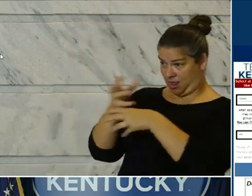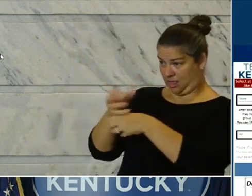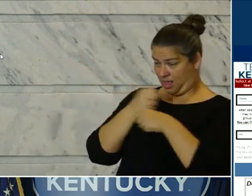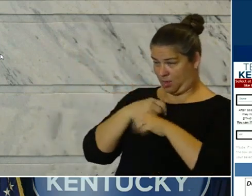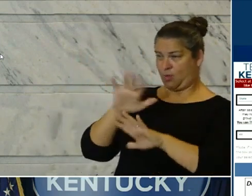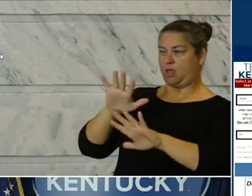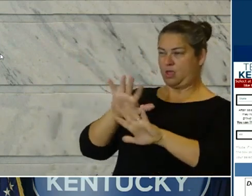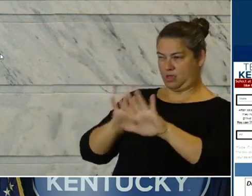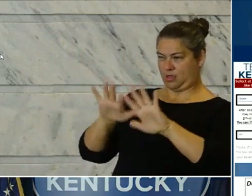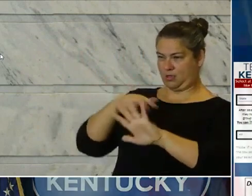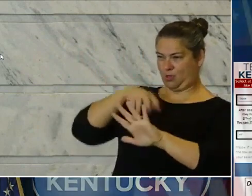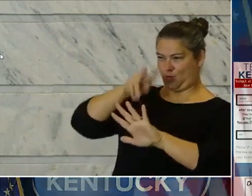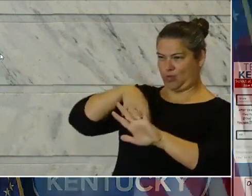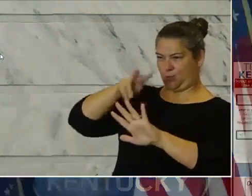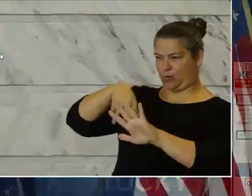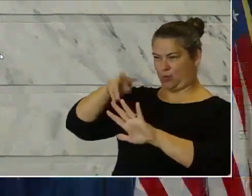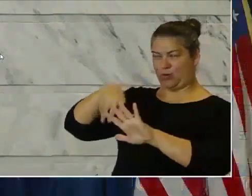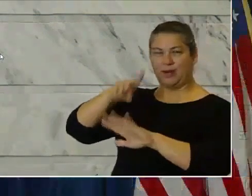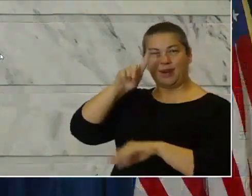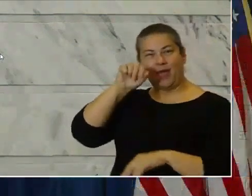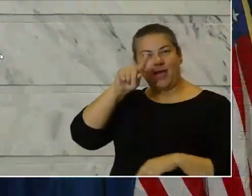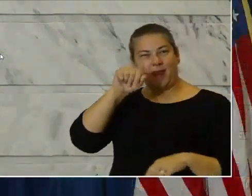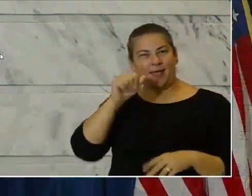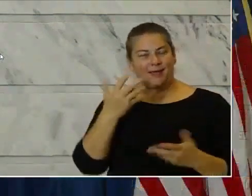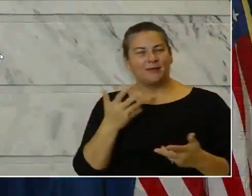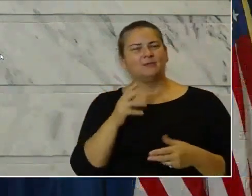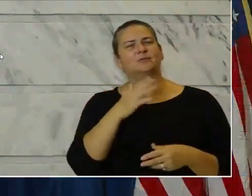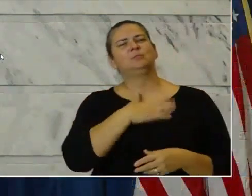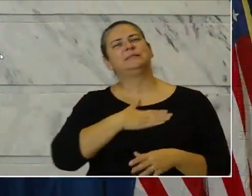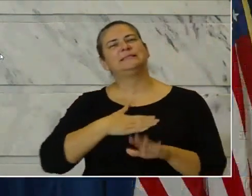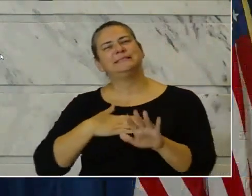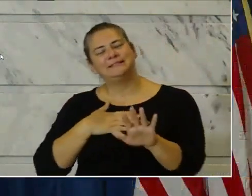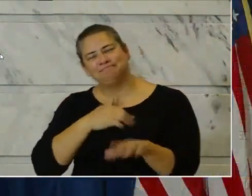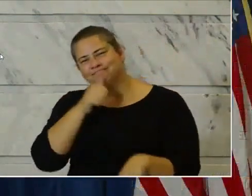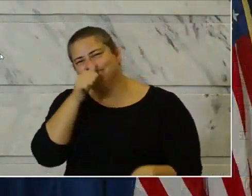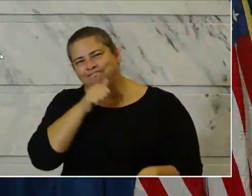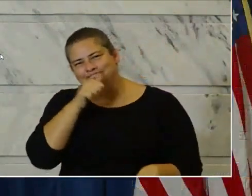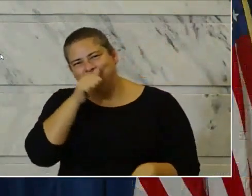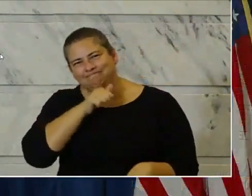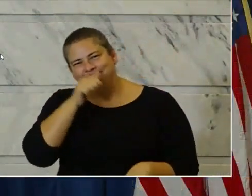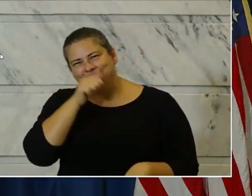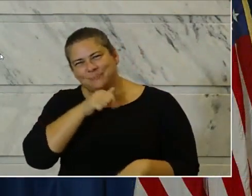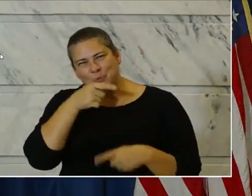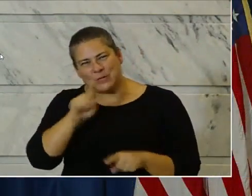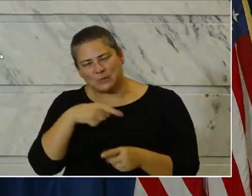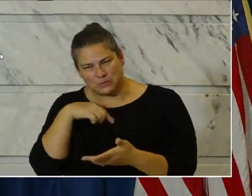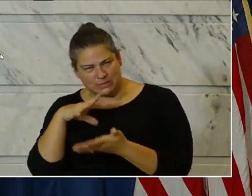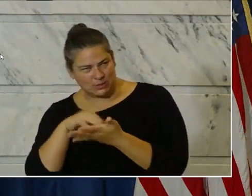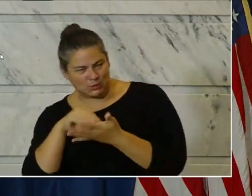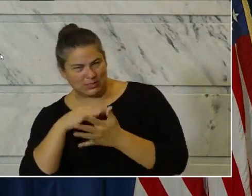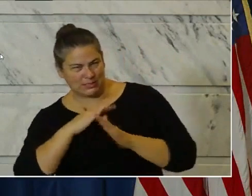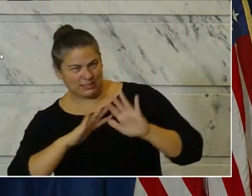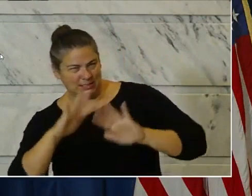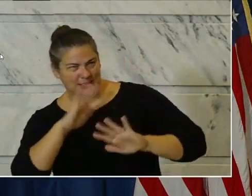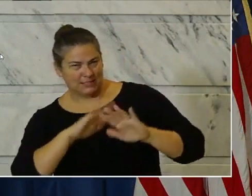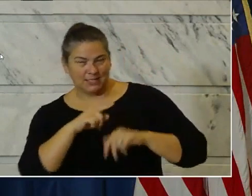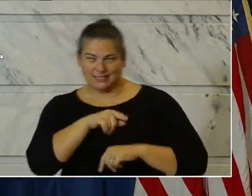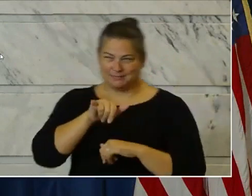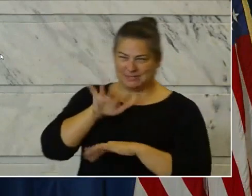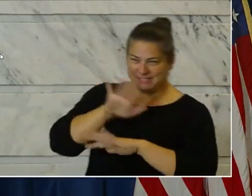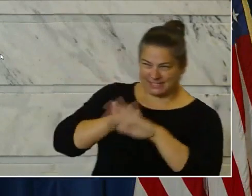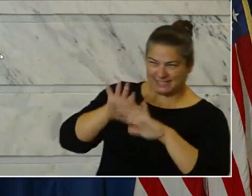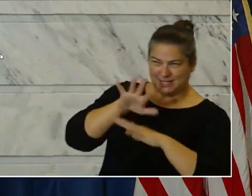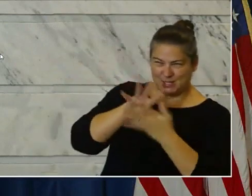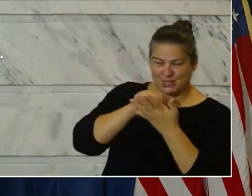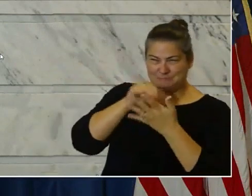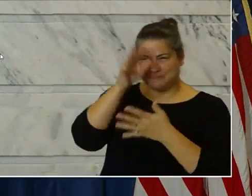every day. And so I'm going to say what I always say: please extend grace to our school leaders, to our teachers, to parents that are trying